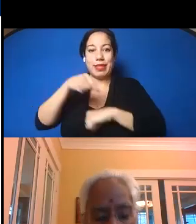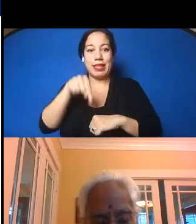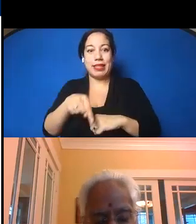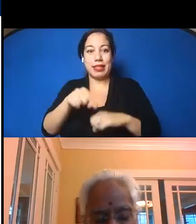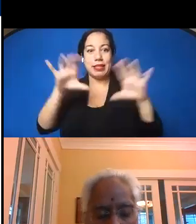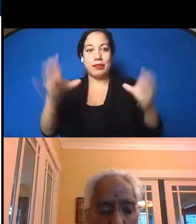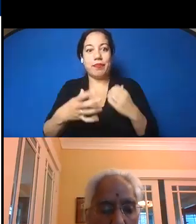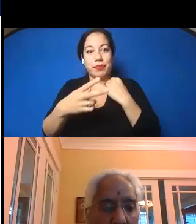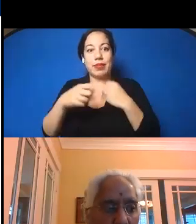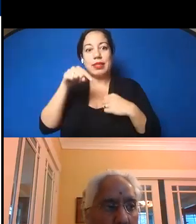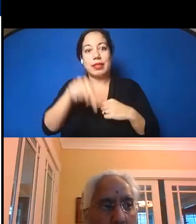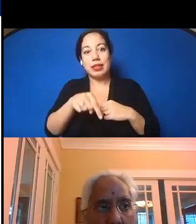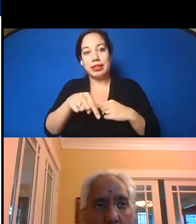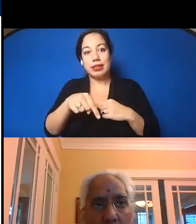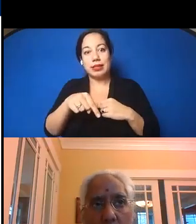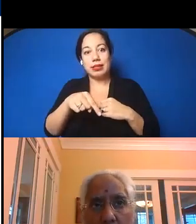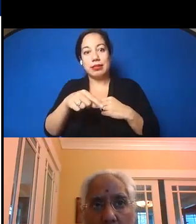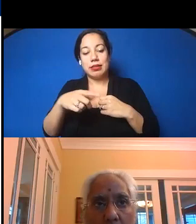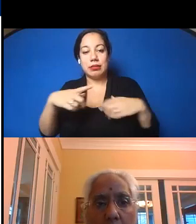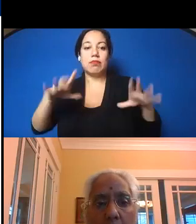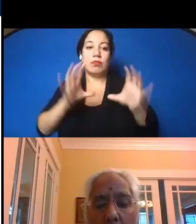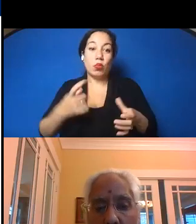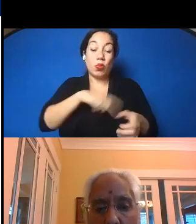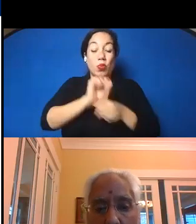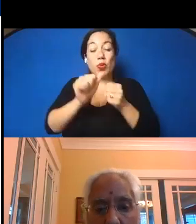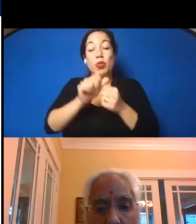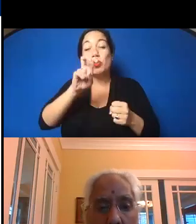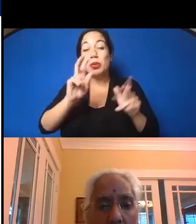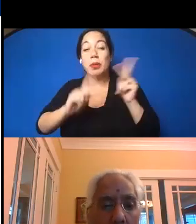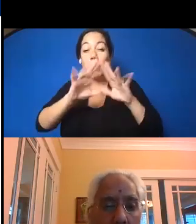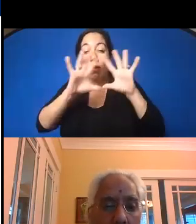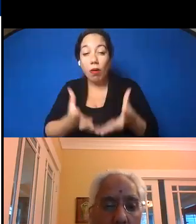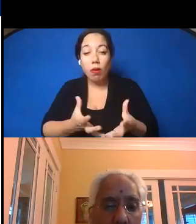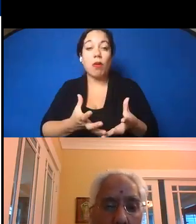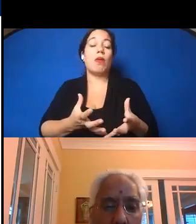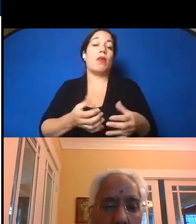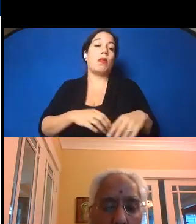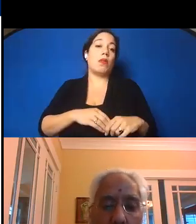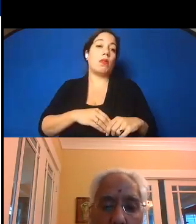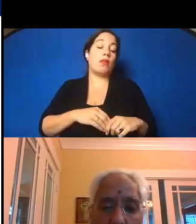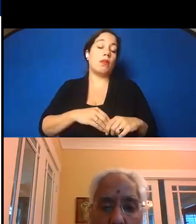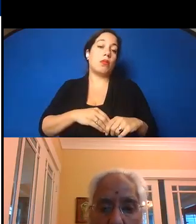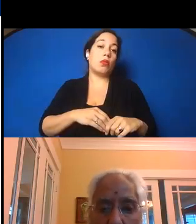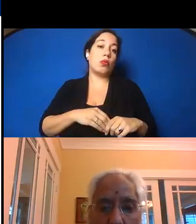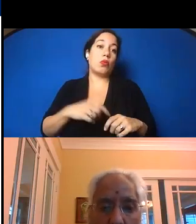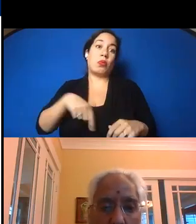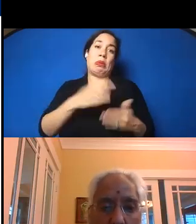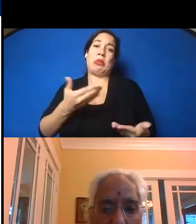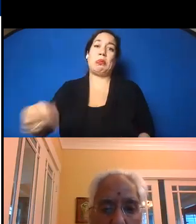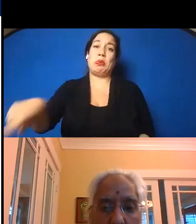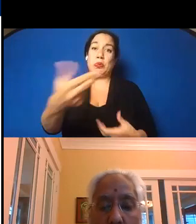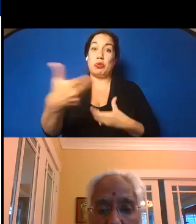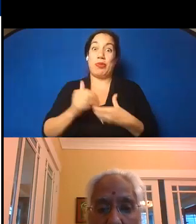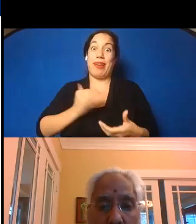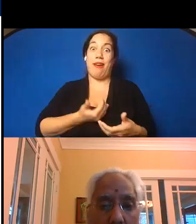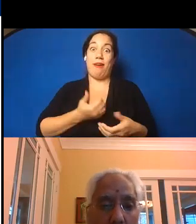we're putting together this repository. We're working with 200 people from around the world, and we welcome you to join our effort.